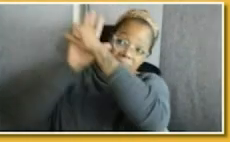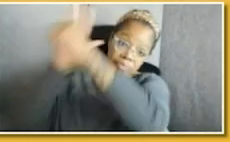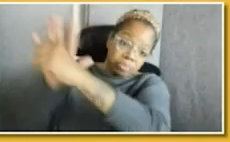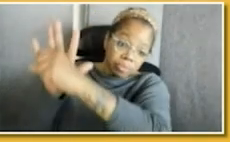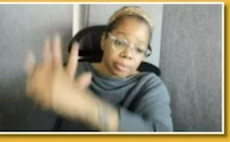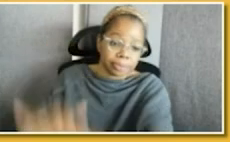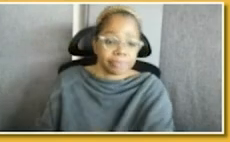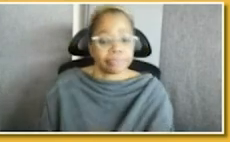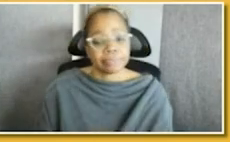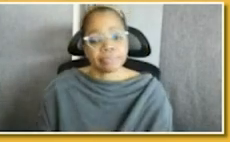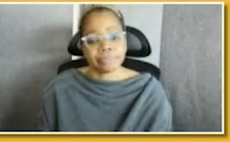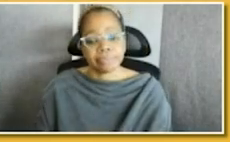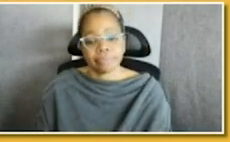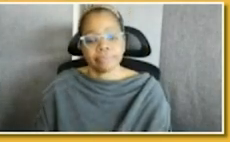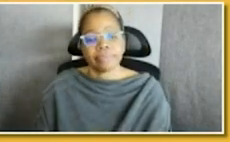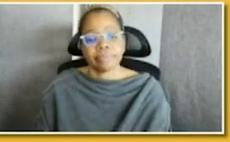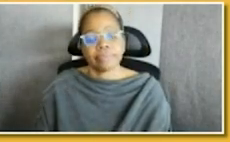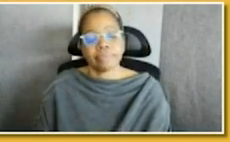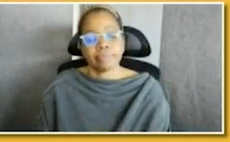Irene?